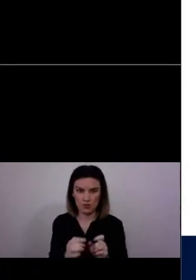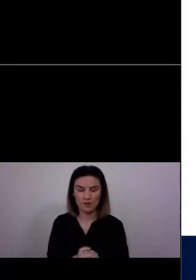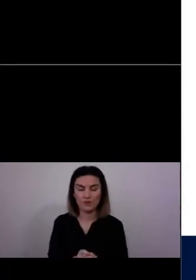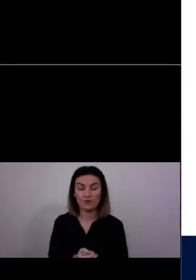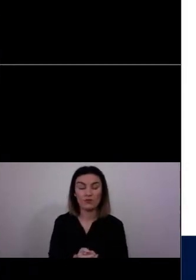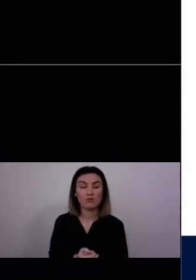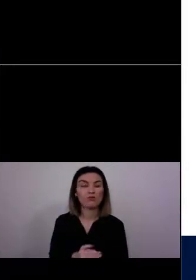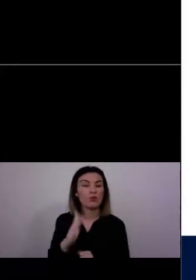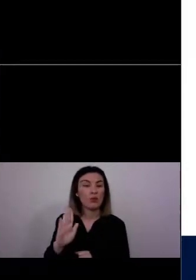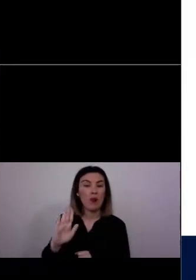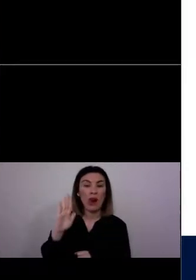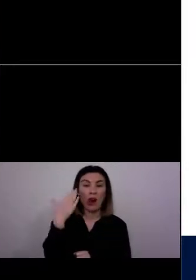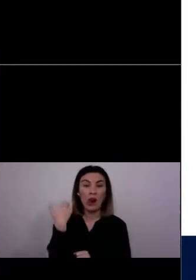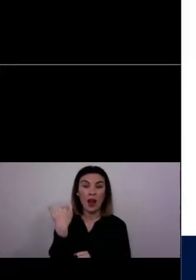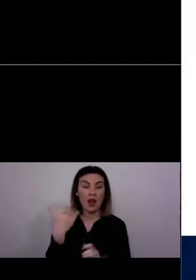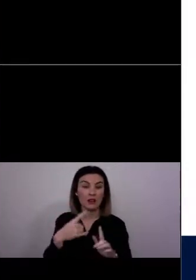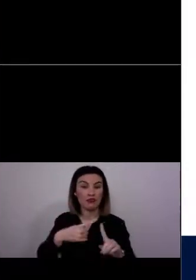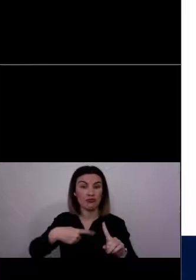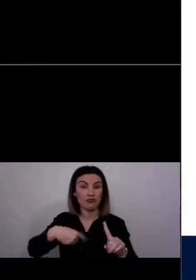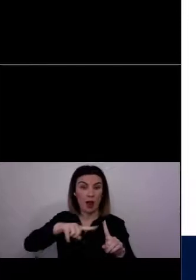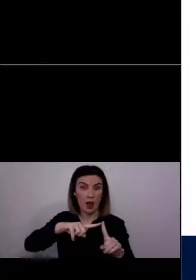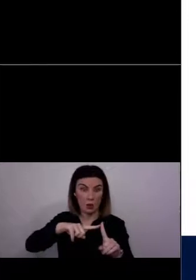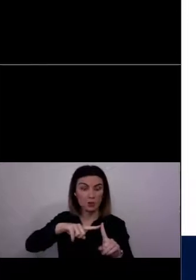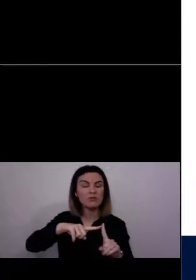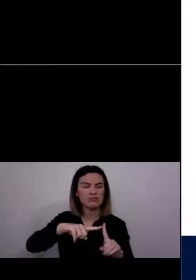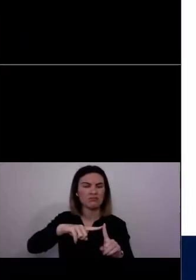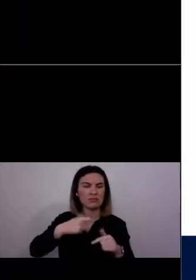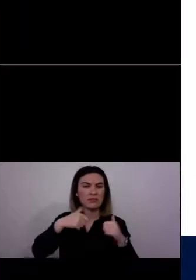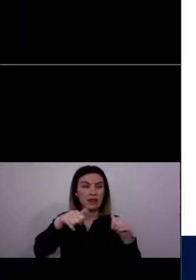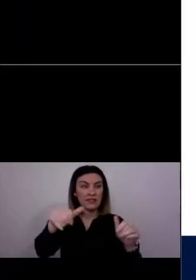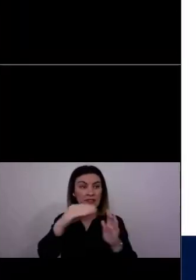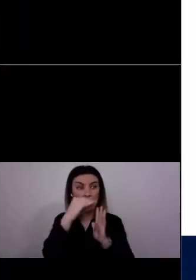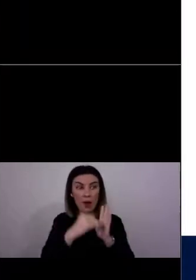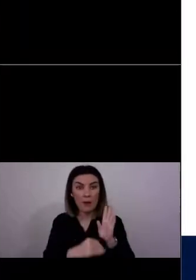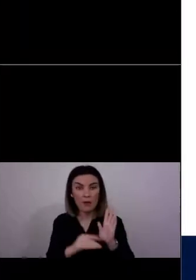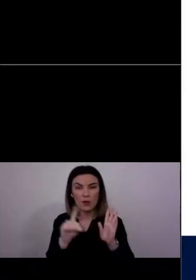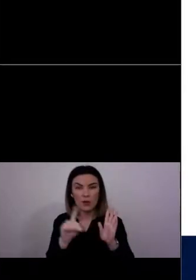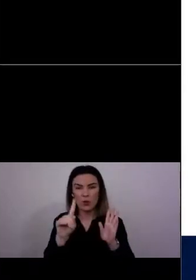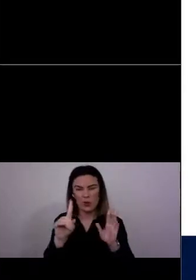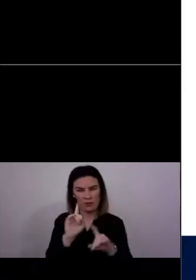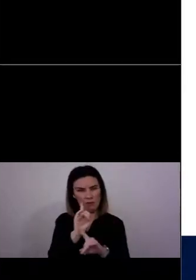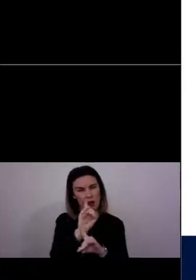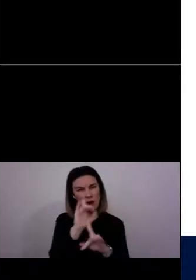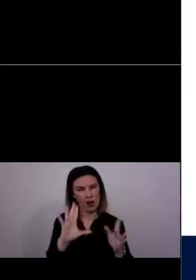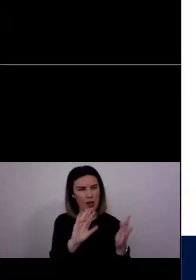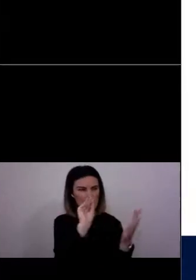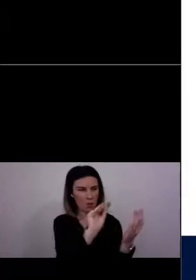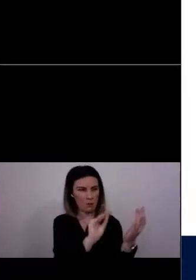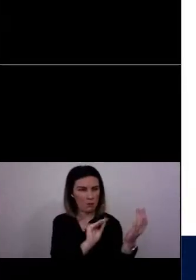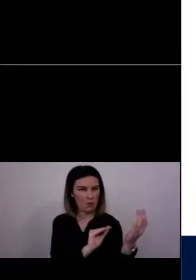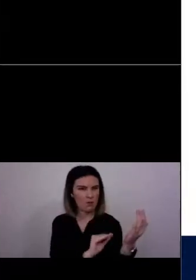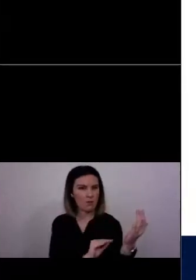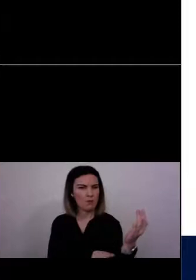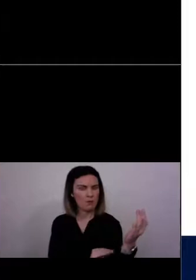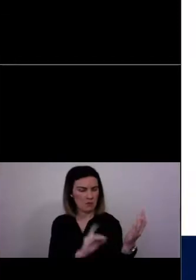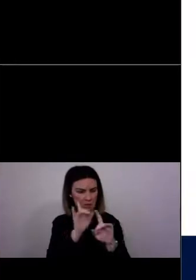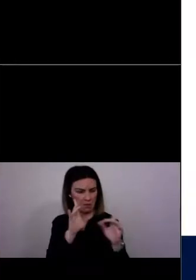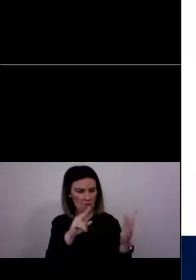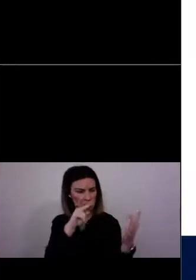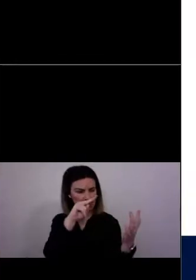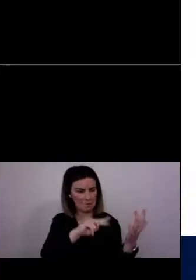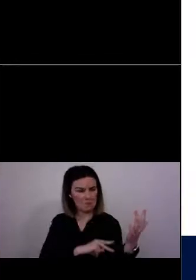had a clearly articulated budget and breakdown of costs. The arts and arts workers' fees complied with